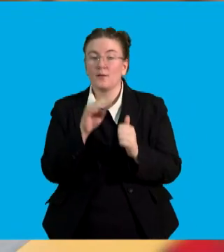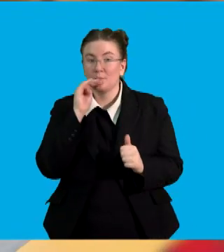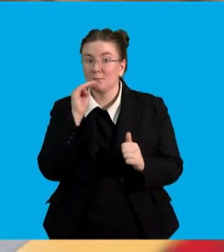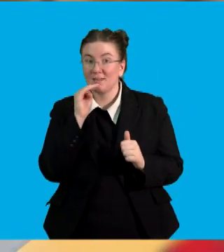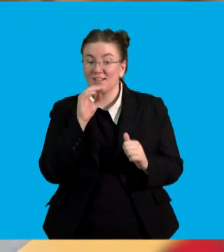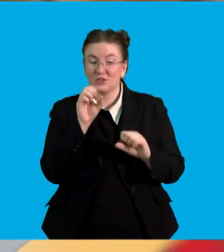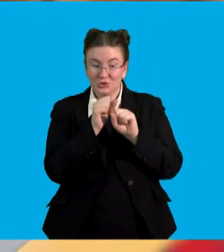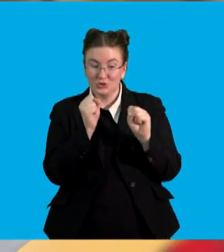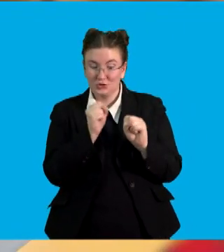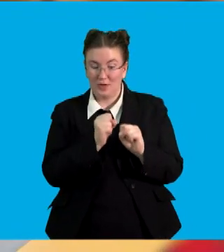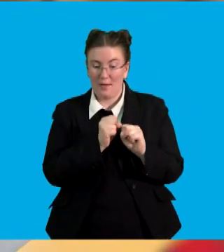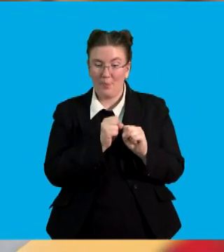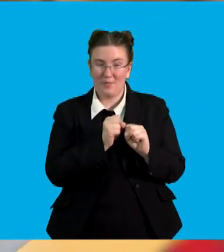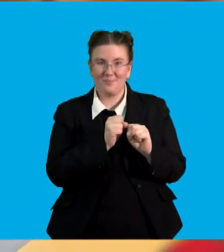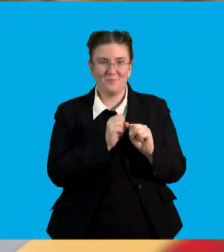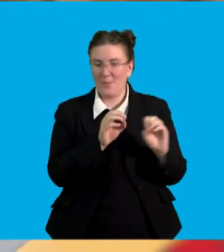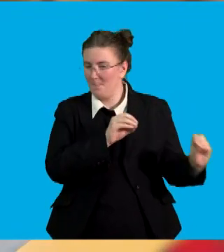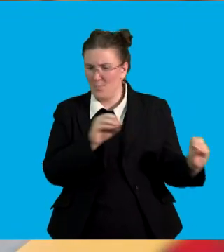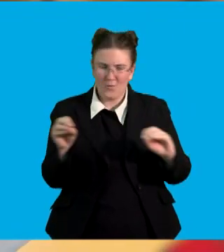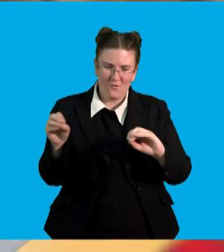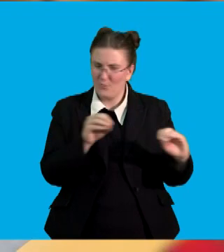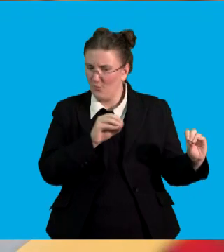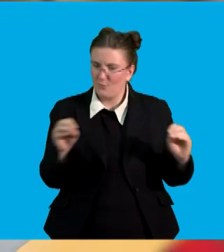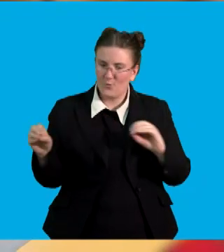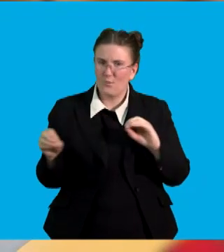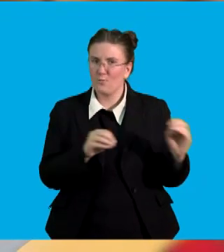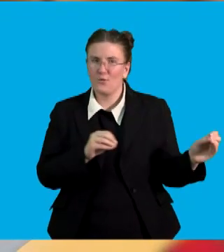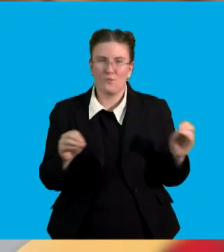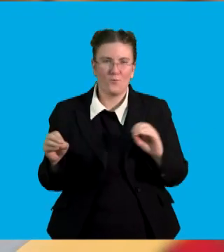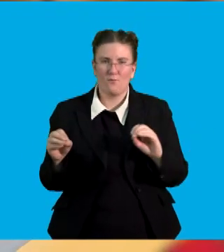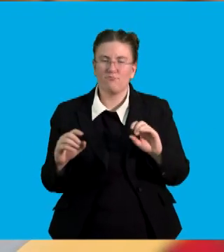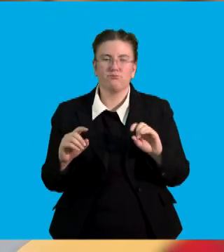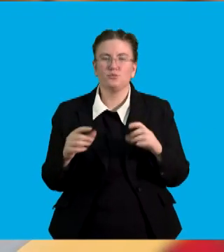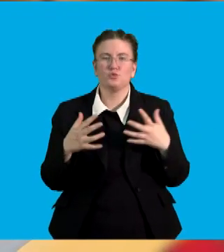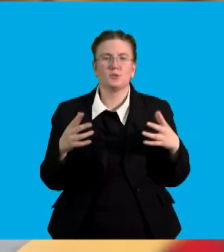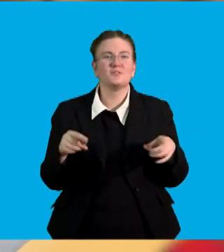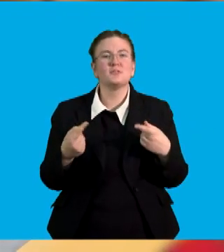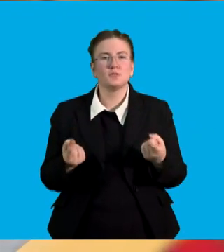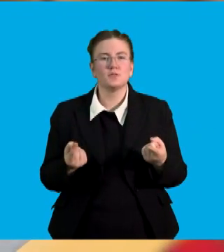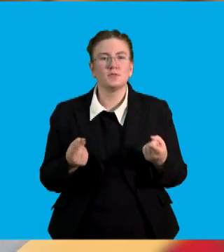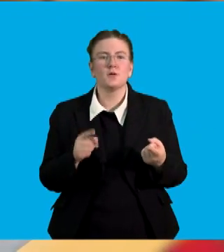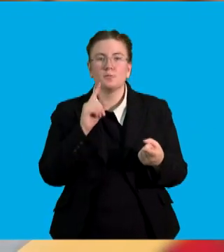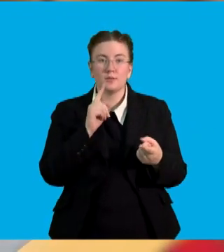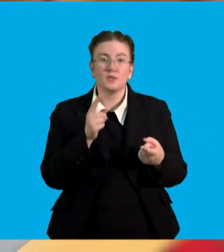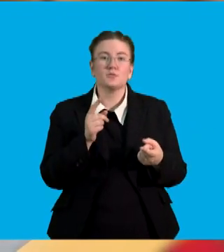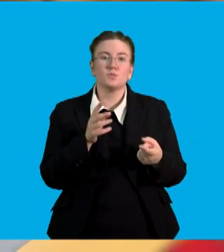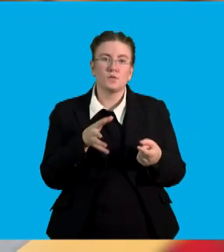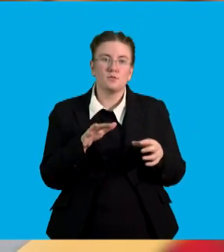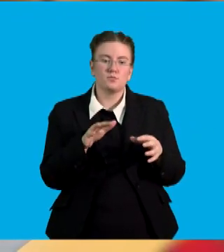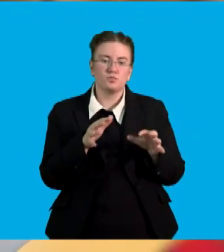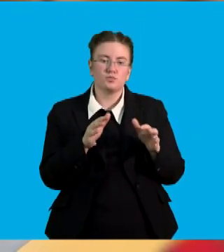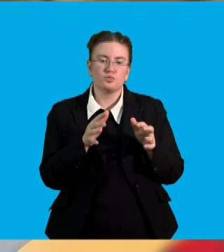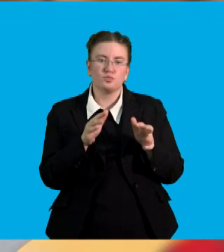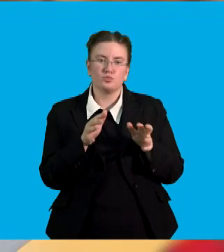a fixed shape, because they are not going to be able to move around as they please within the container. They're just going to be vibrating around